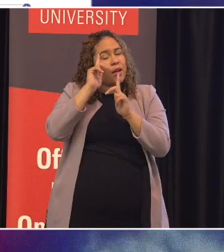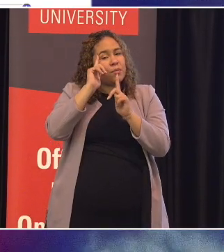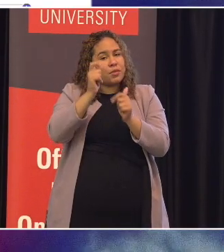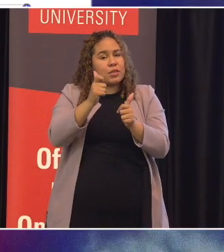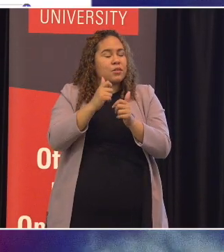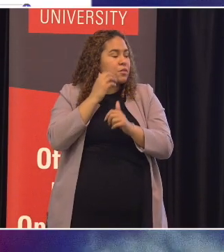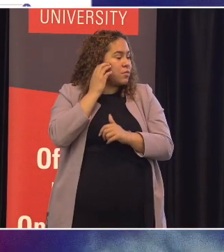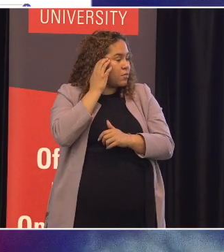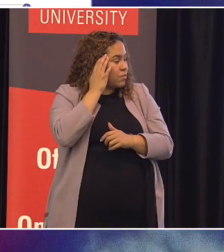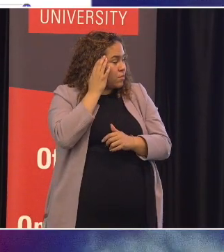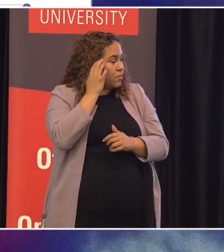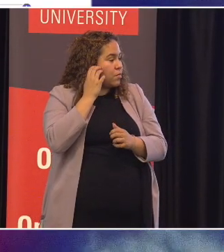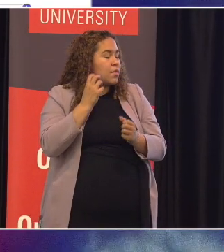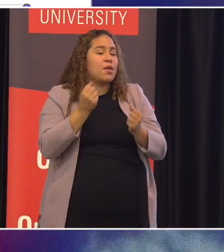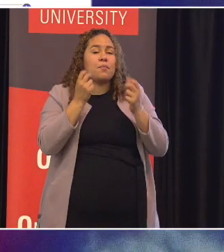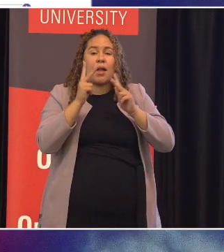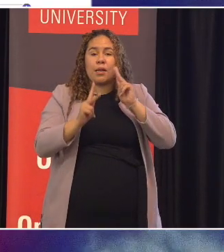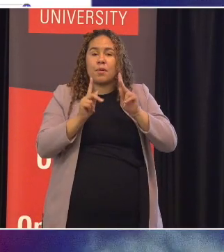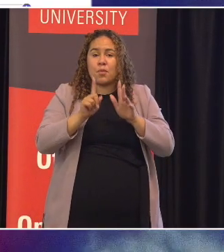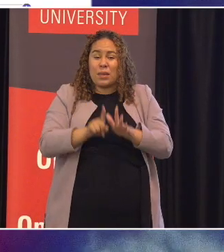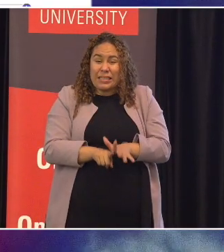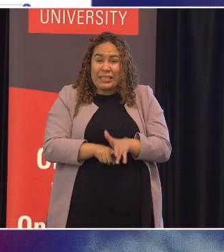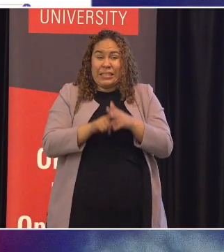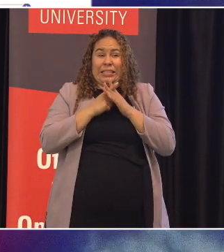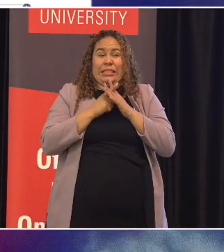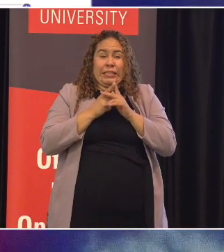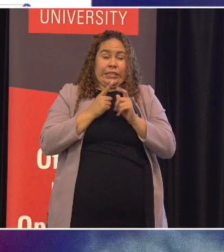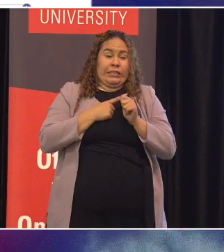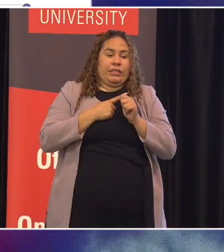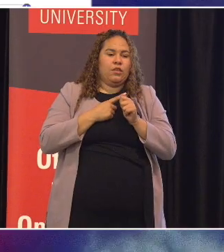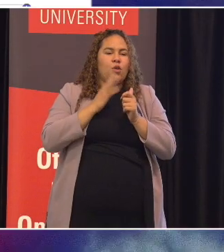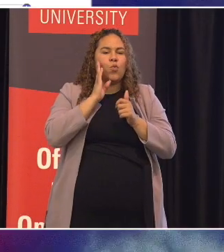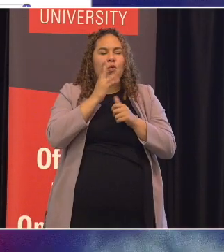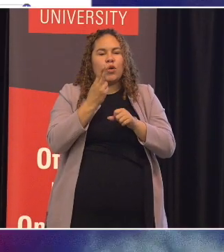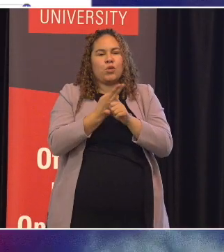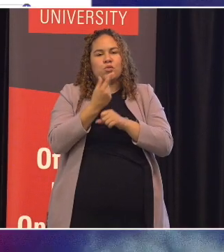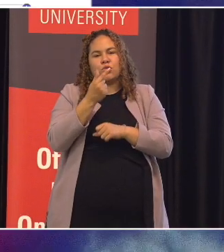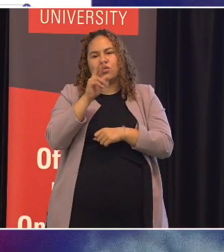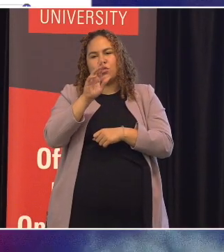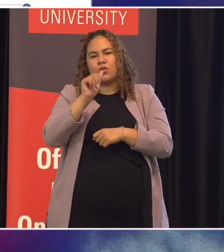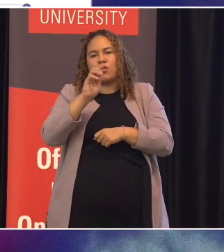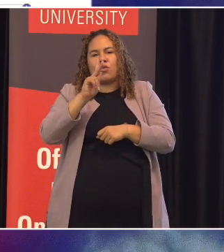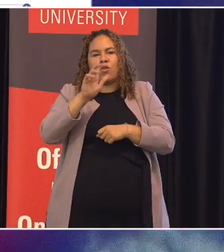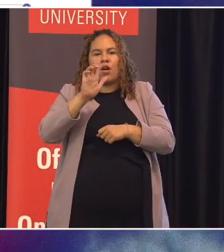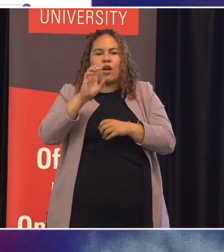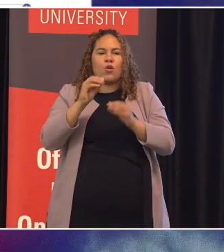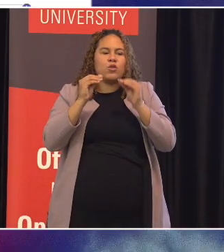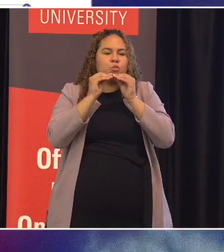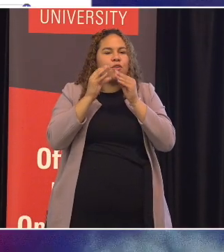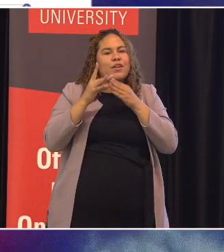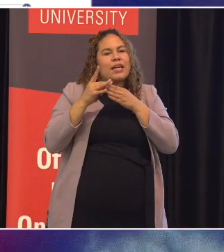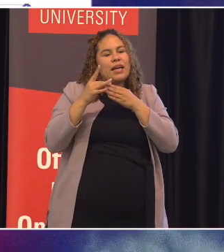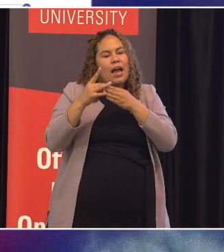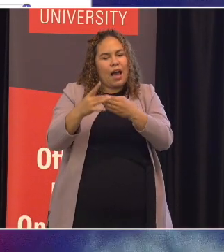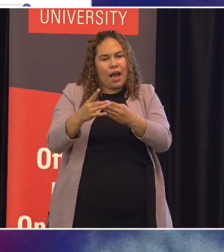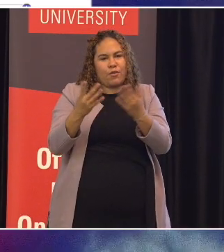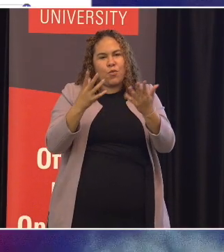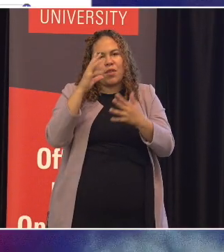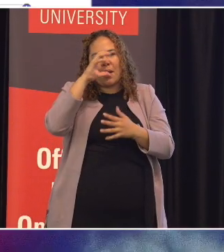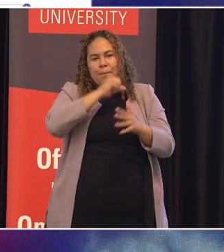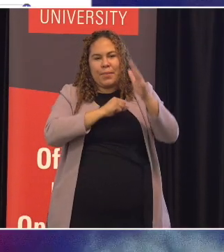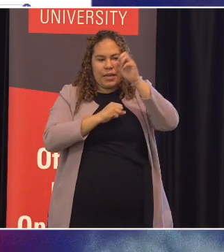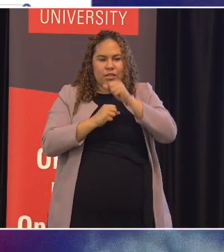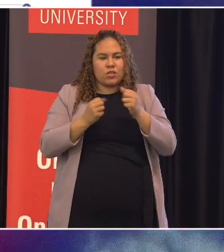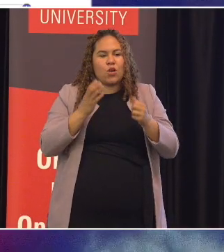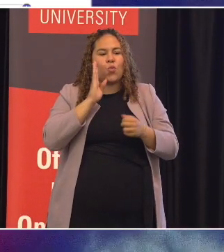lot of people, when they first start, they will use the Grackle to help guide them where they miss things. So we're going to check our